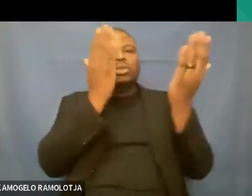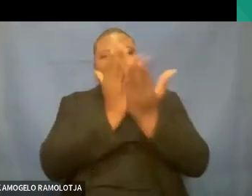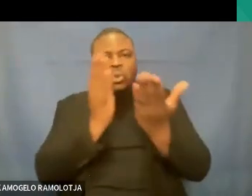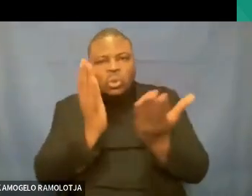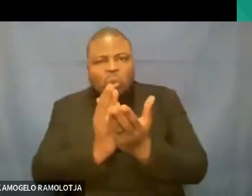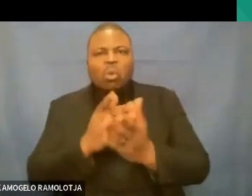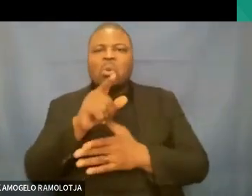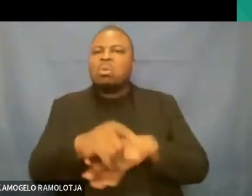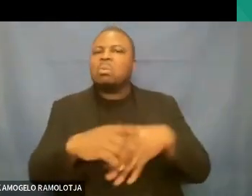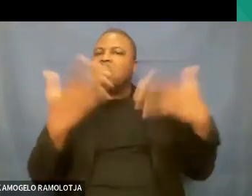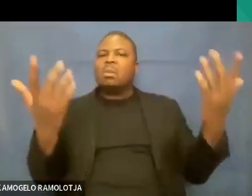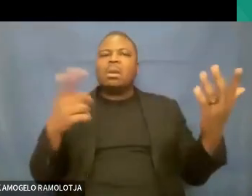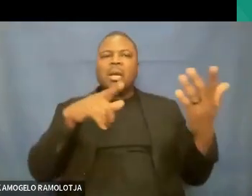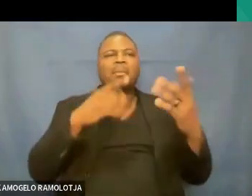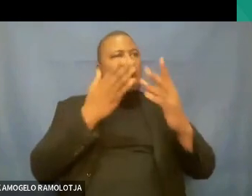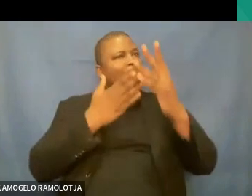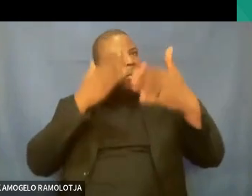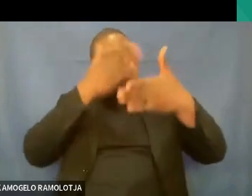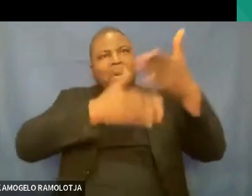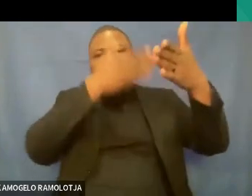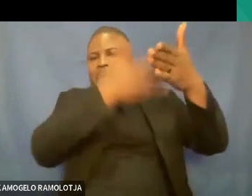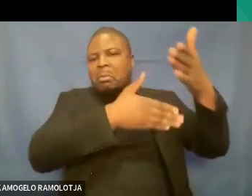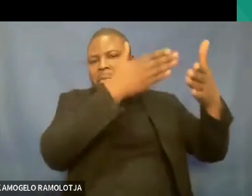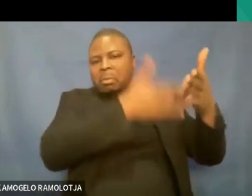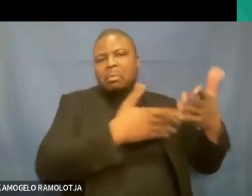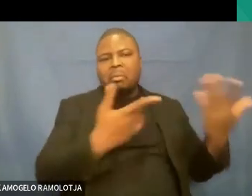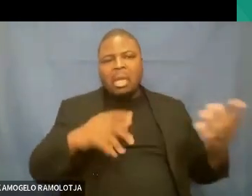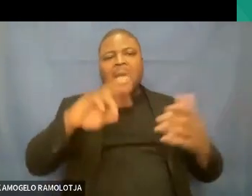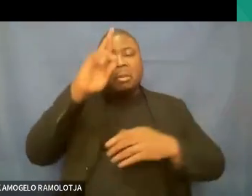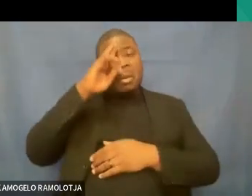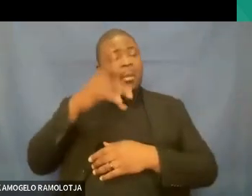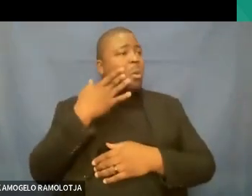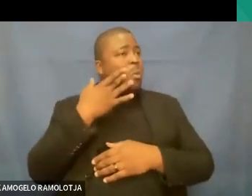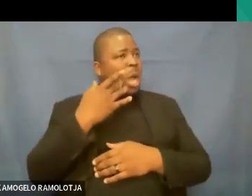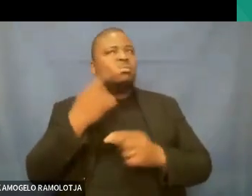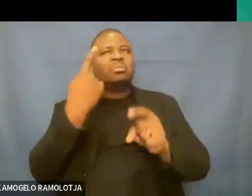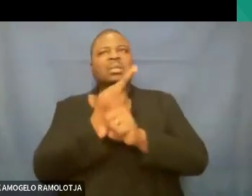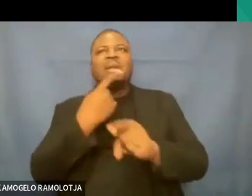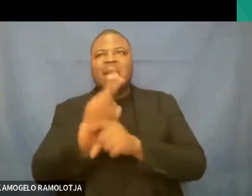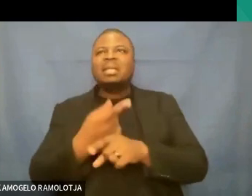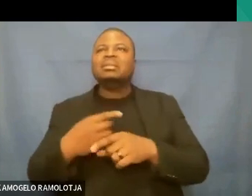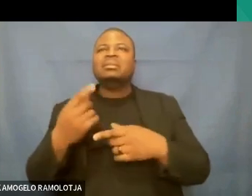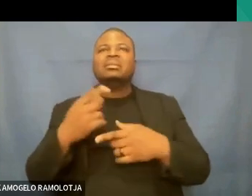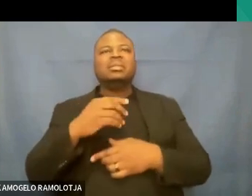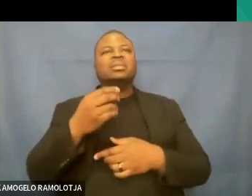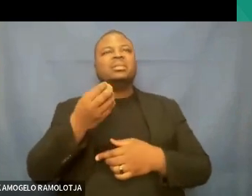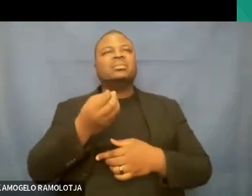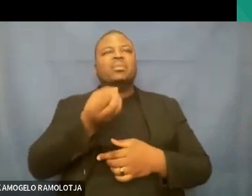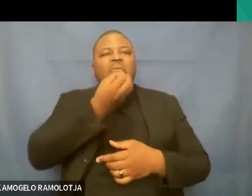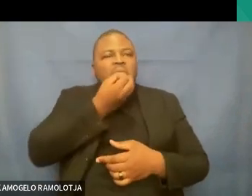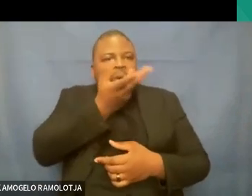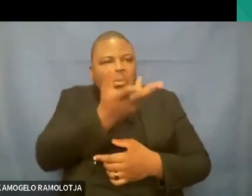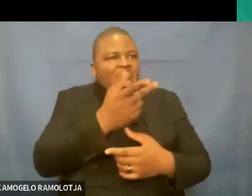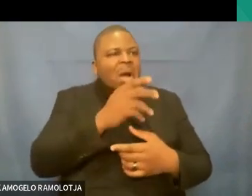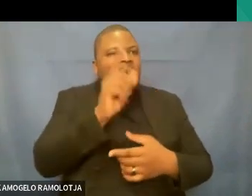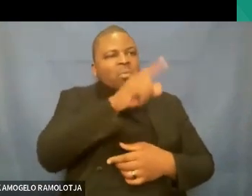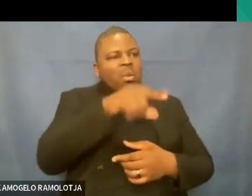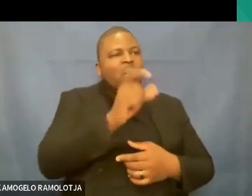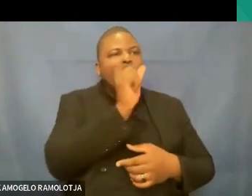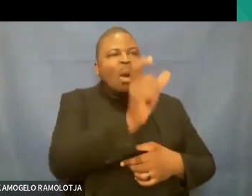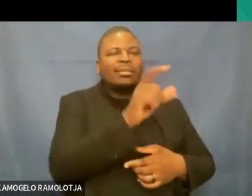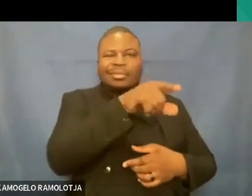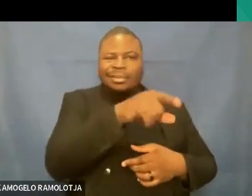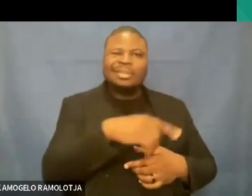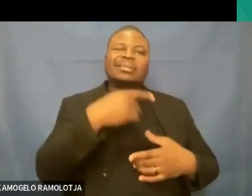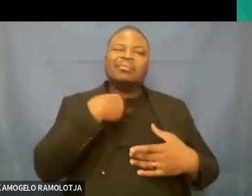ones doing harm, we are not just failing them, we are violating their rights. And let's change that. If we can